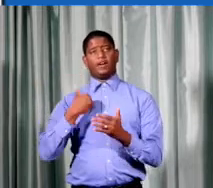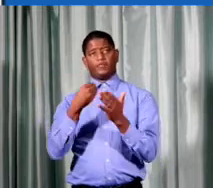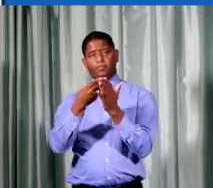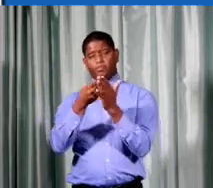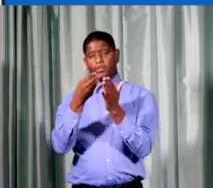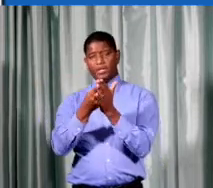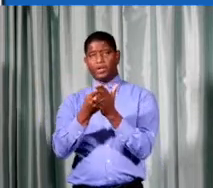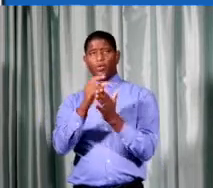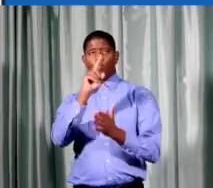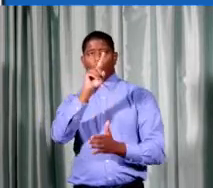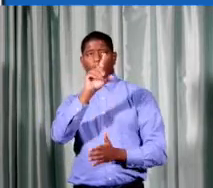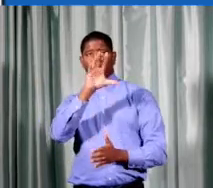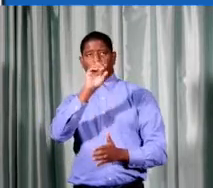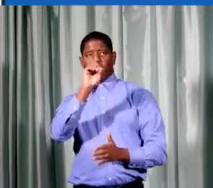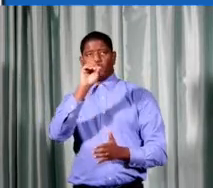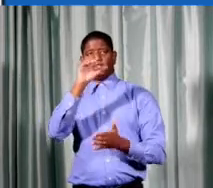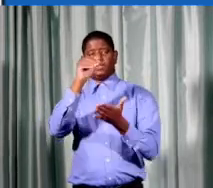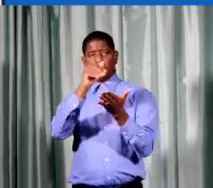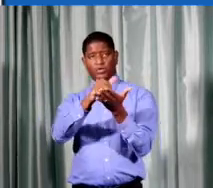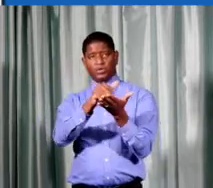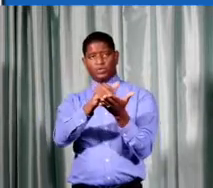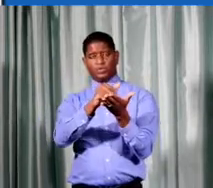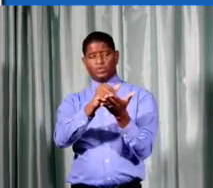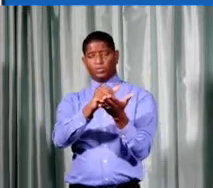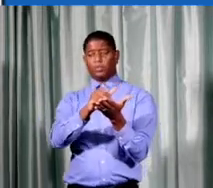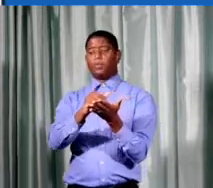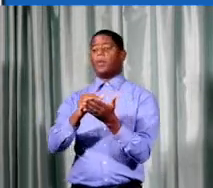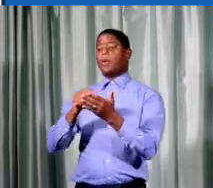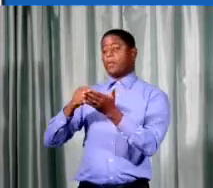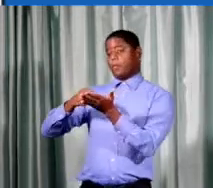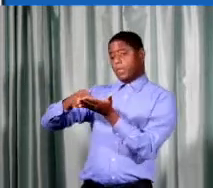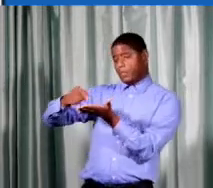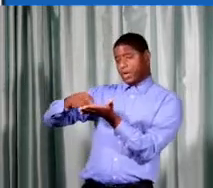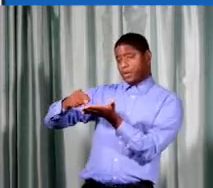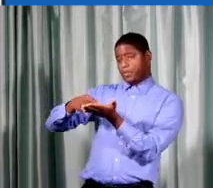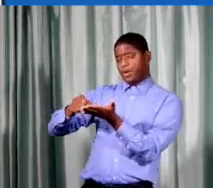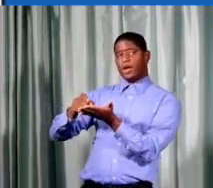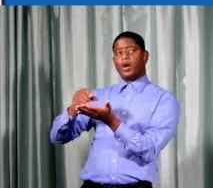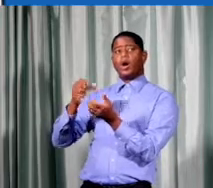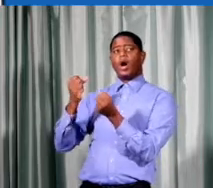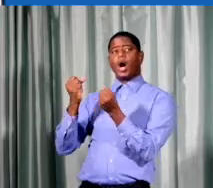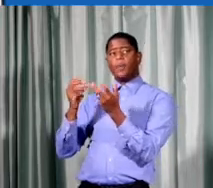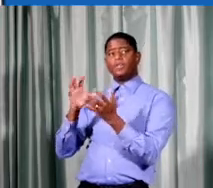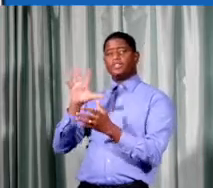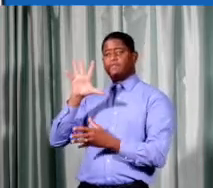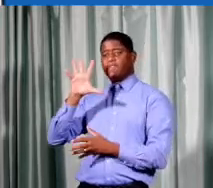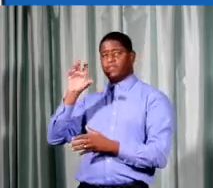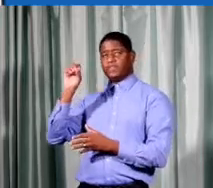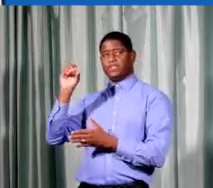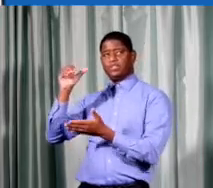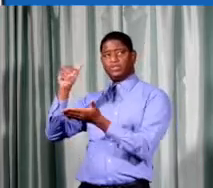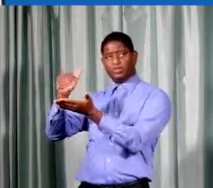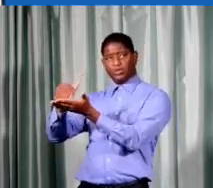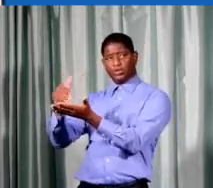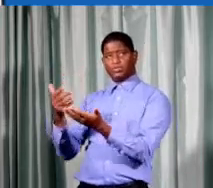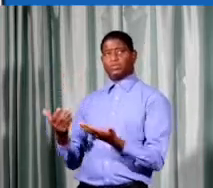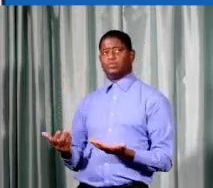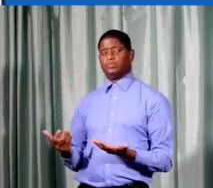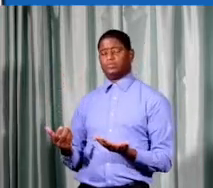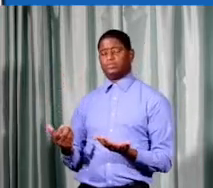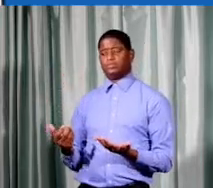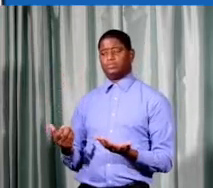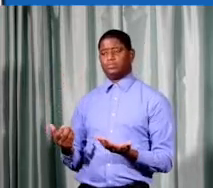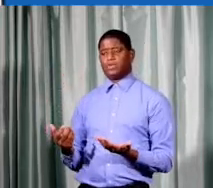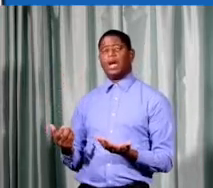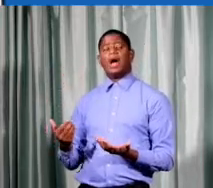figure that would be on the balance sheet under liabilities for loans. This is the figure that would be on the balance sheet under